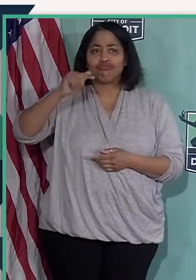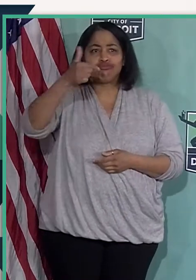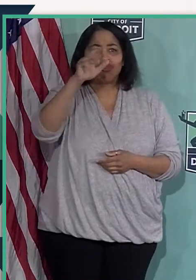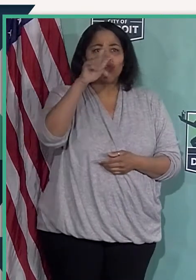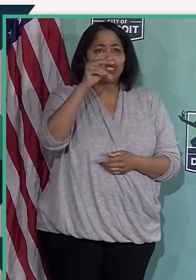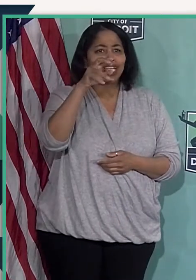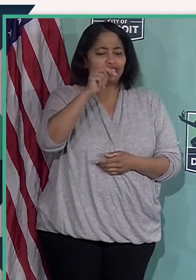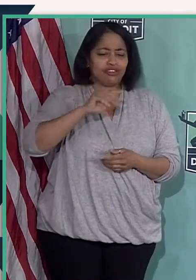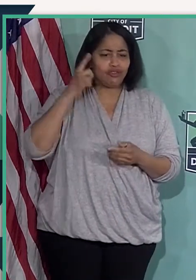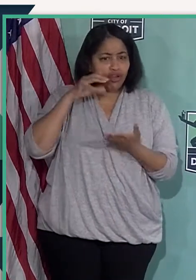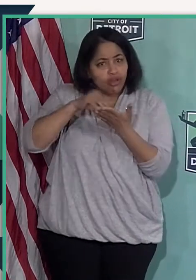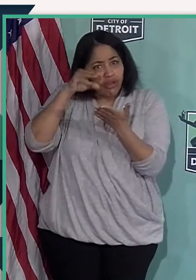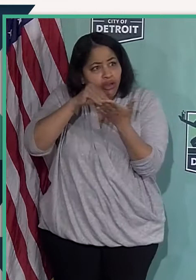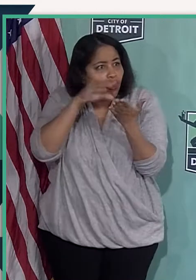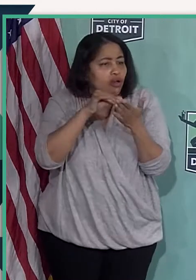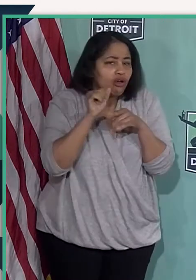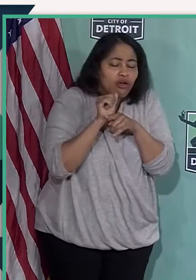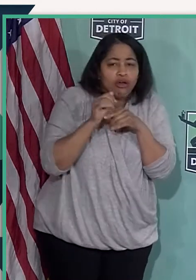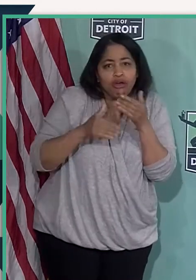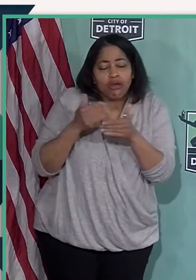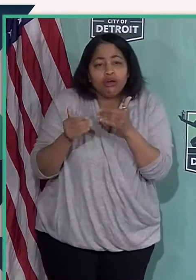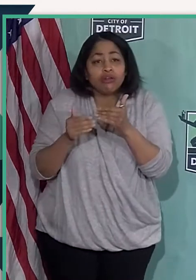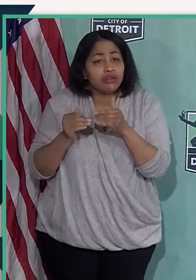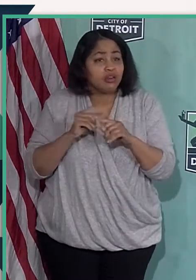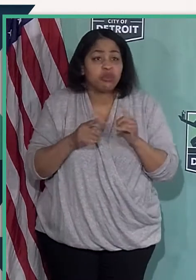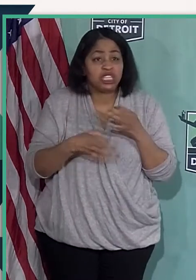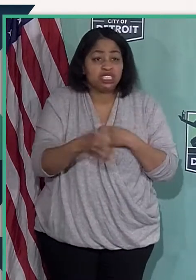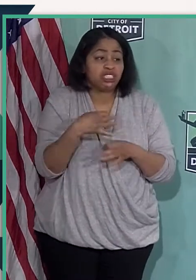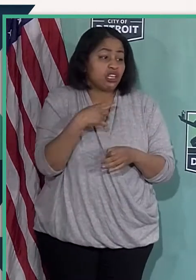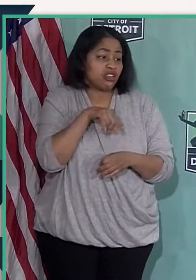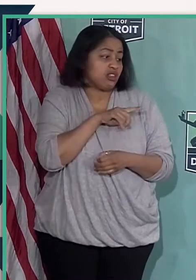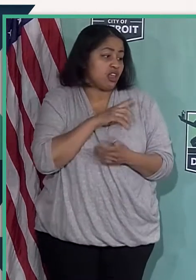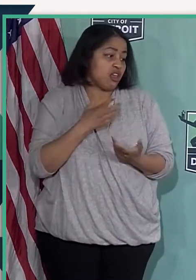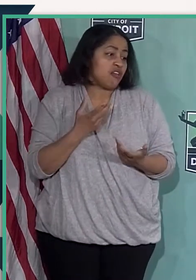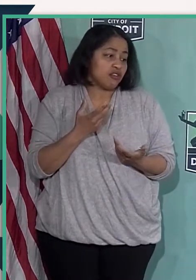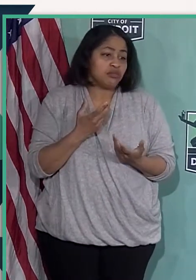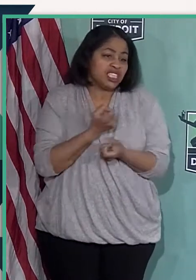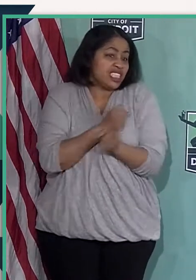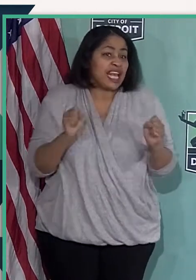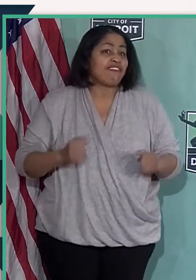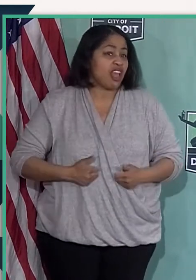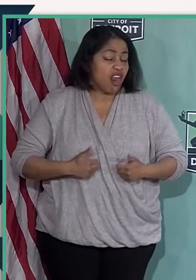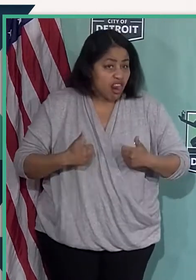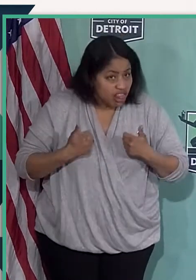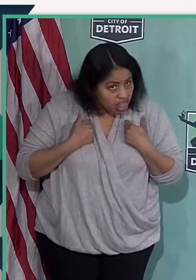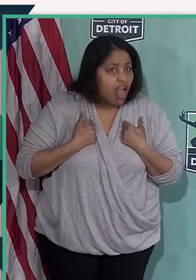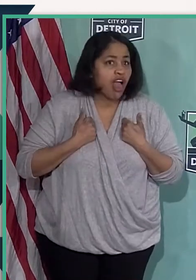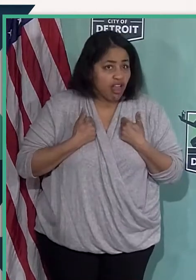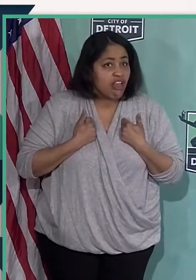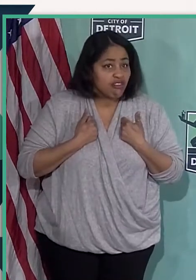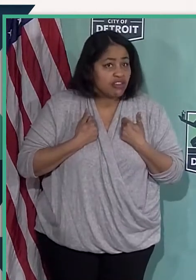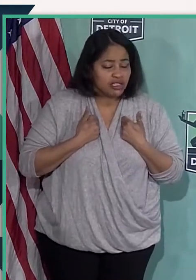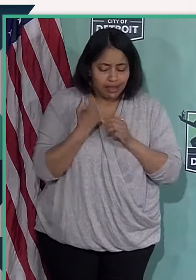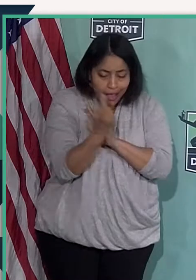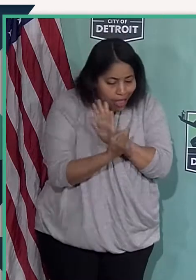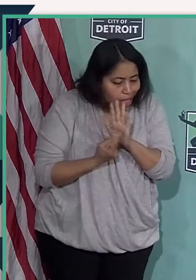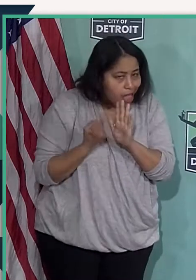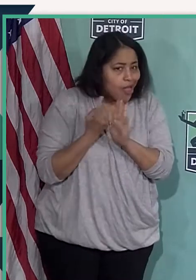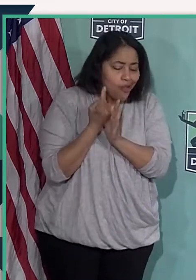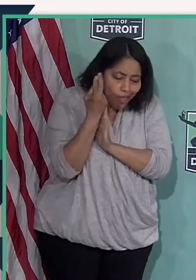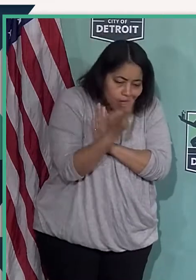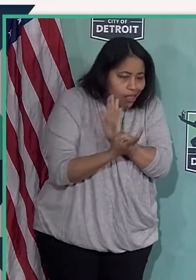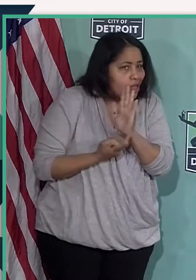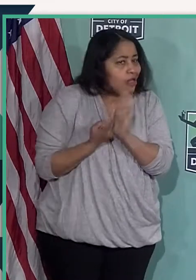their education, and instead they have been saving lives, and they've been doing it hour after hour at